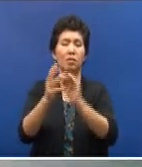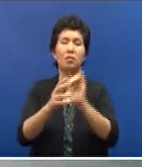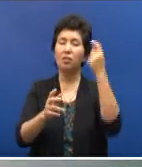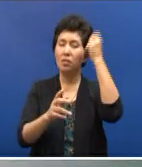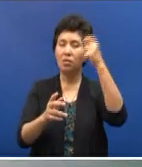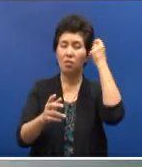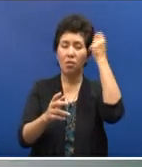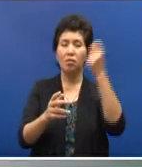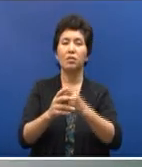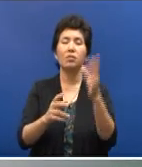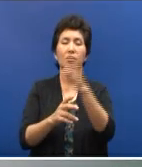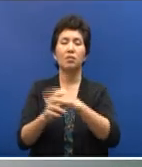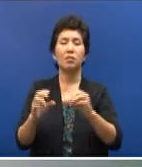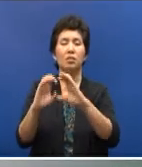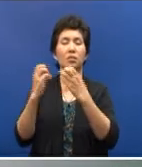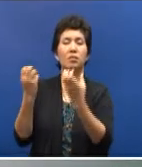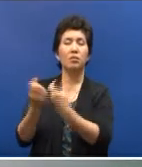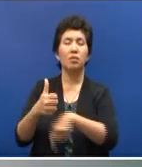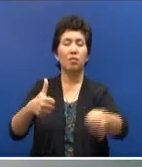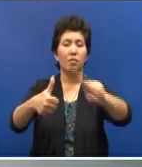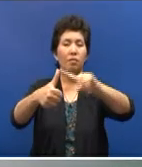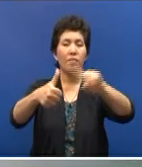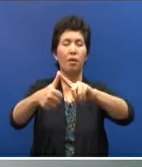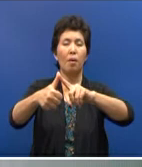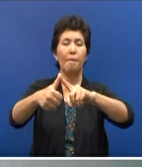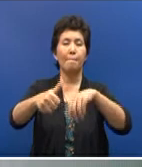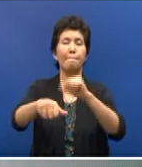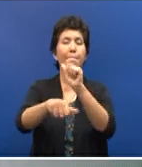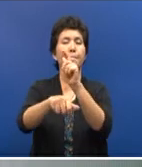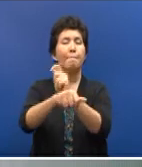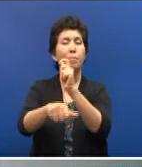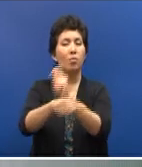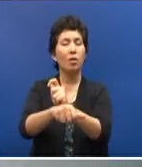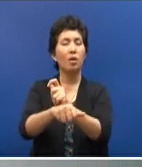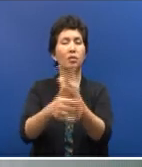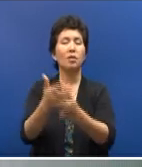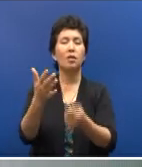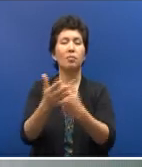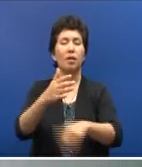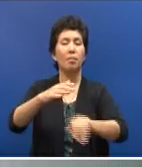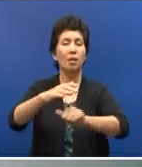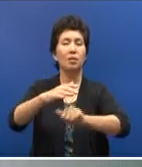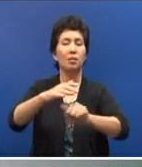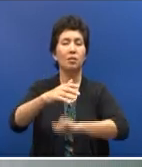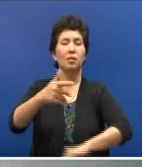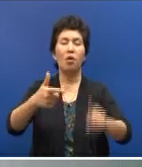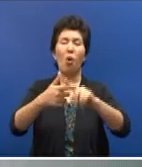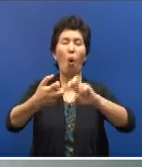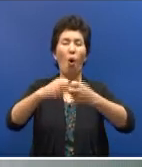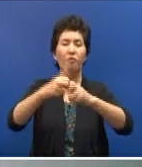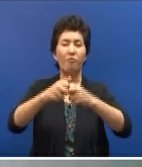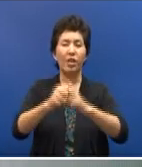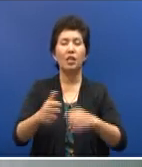of stratification, which is first based on the functionalism theory and second based on the conflict